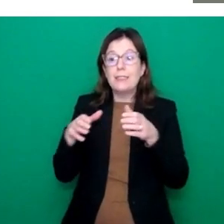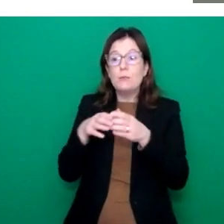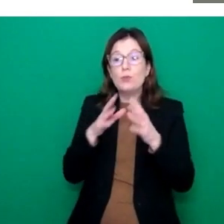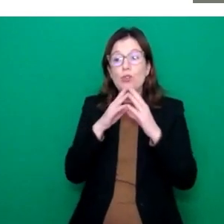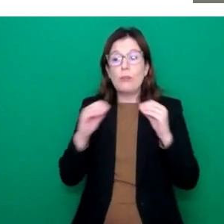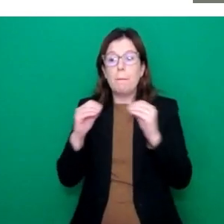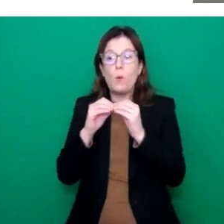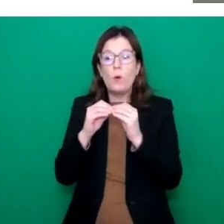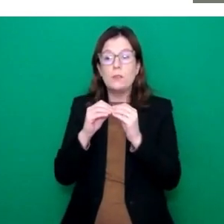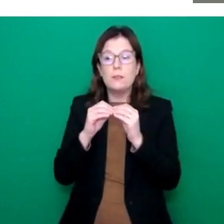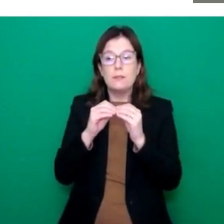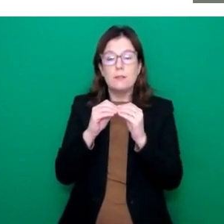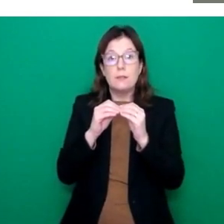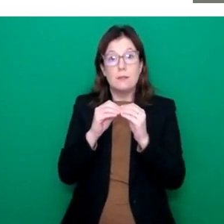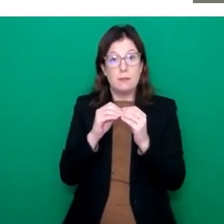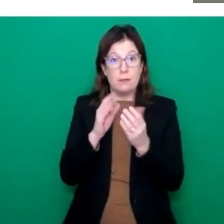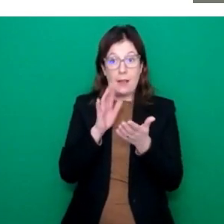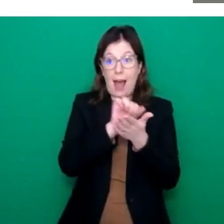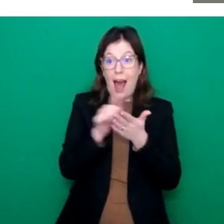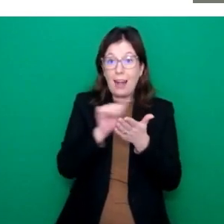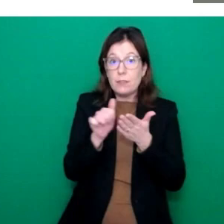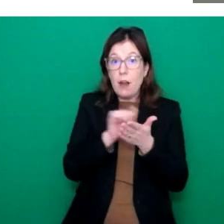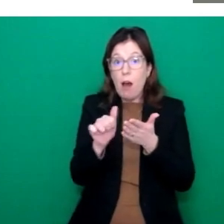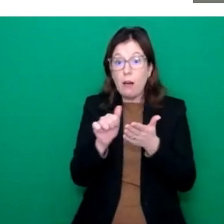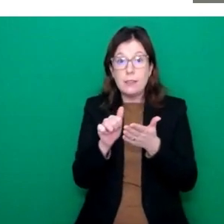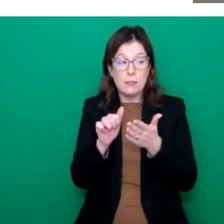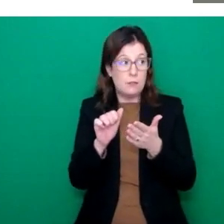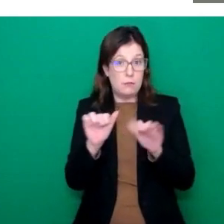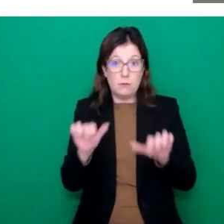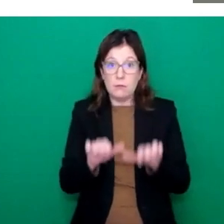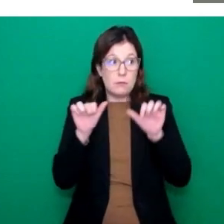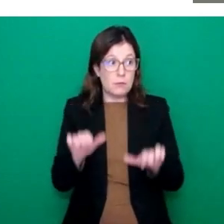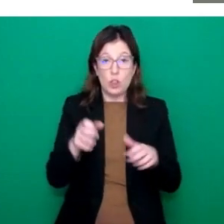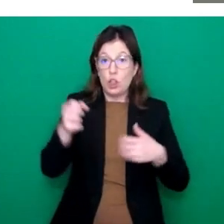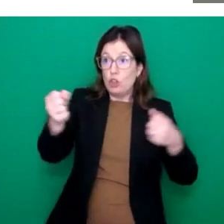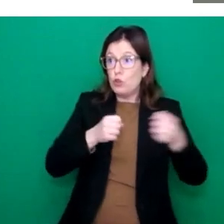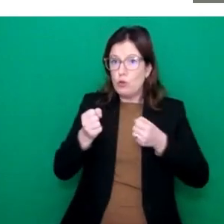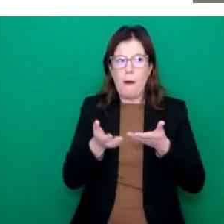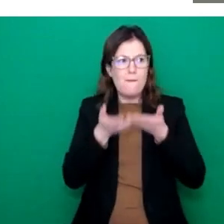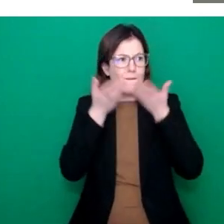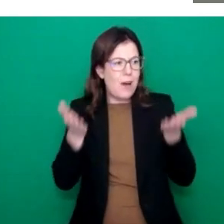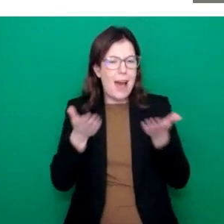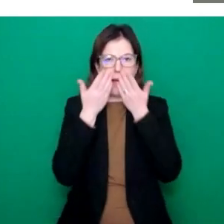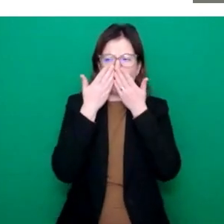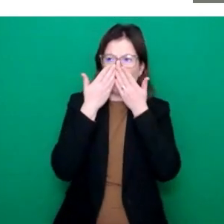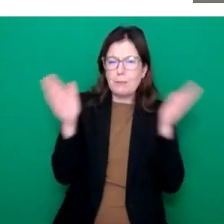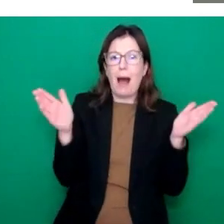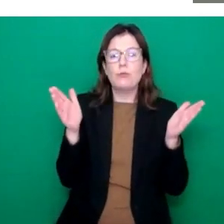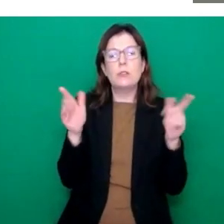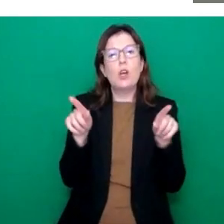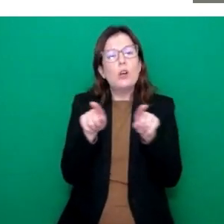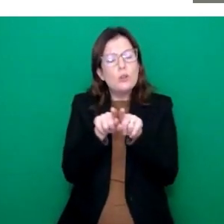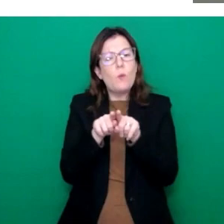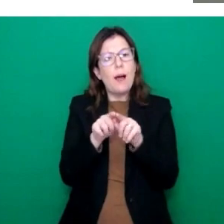we advertise, ensure that our recruitment processes are fair and transparent. We're also, as part